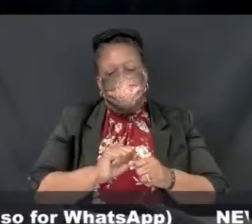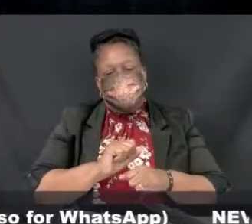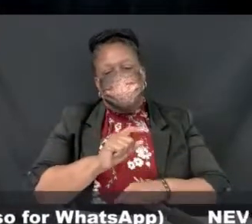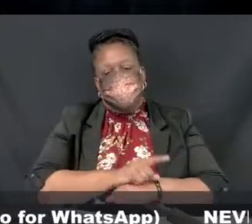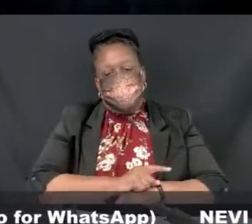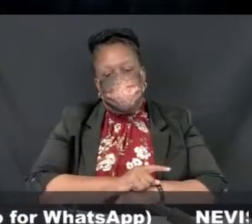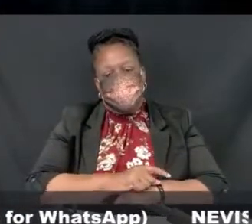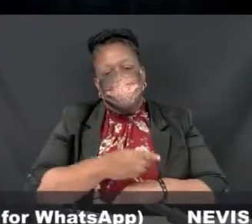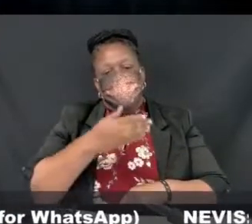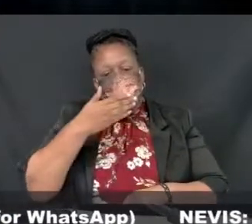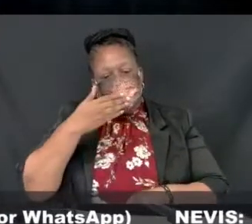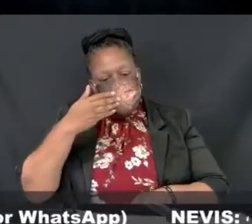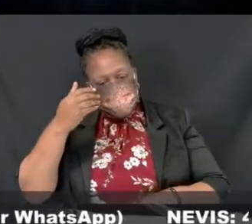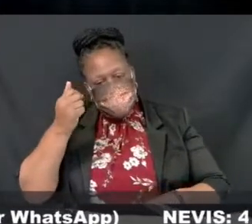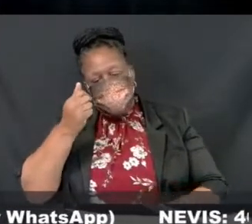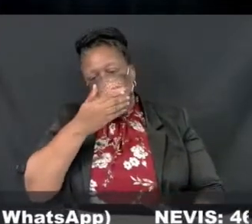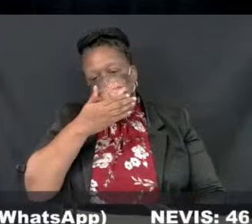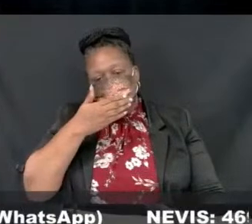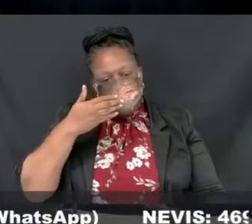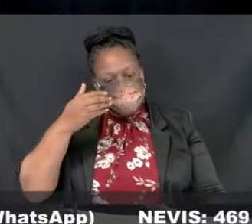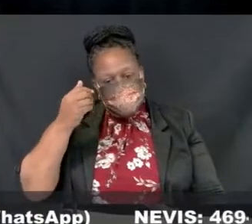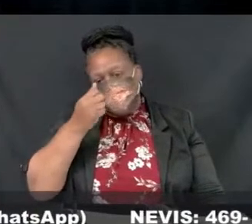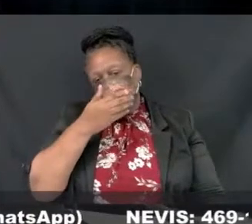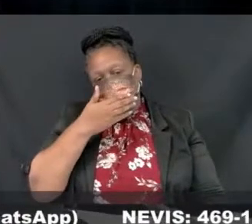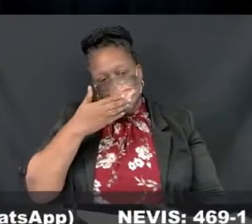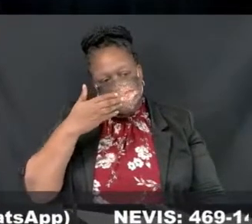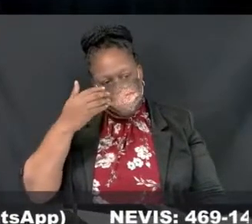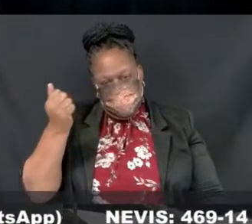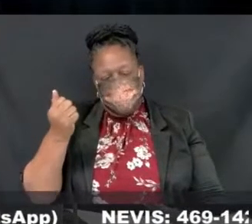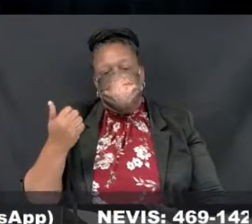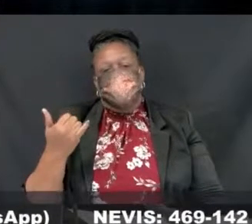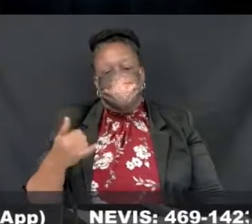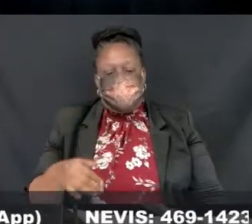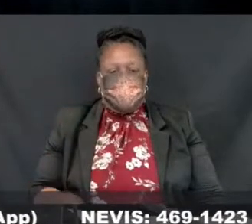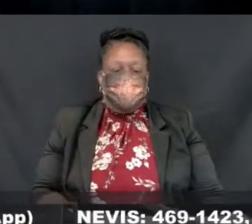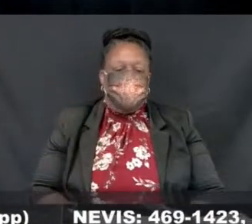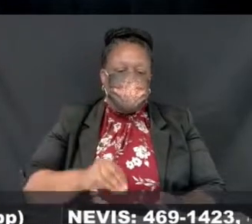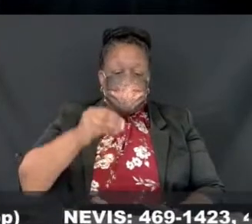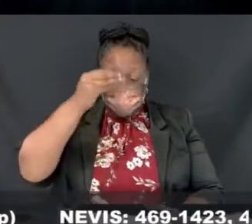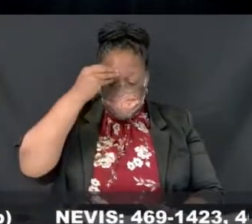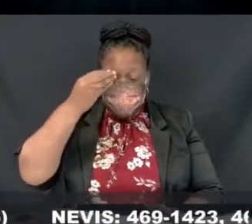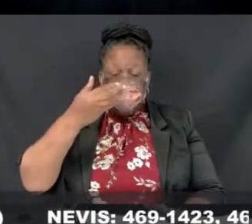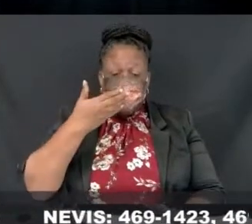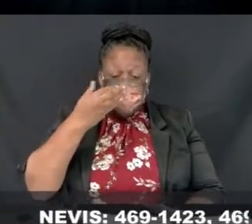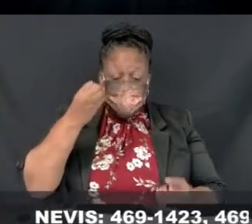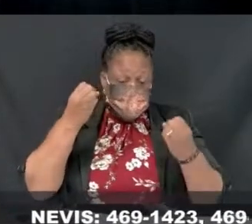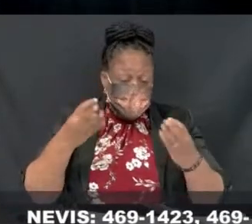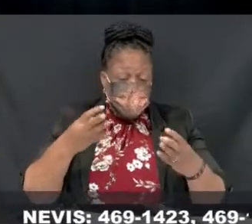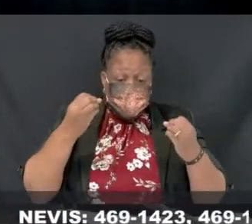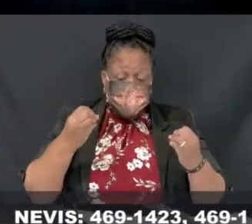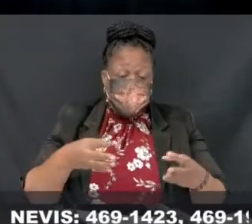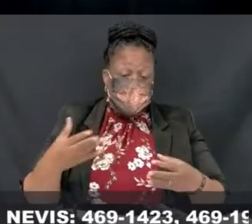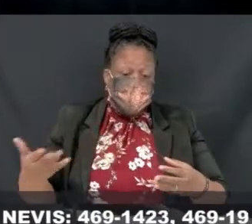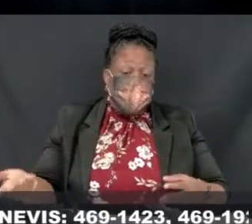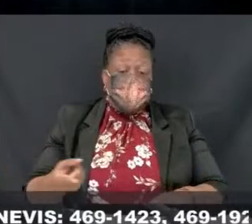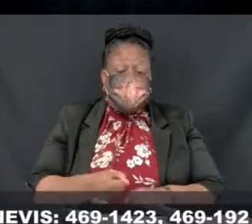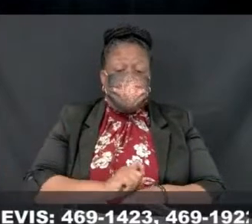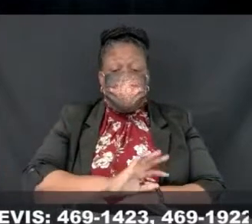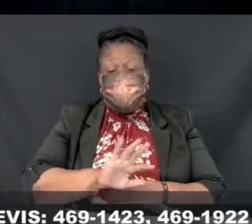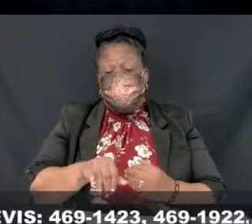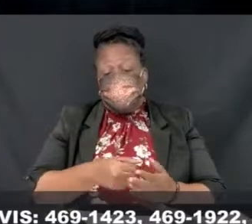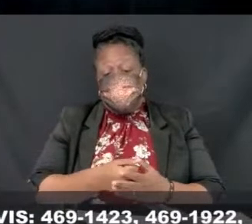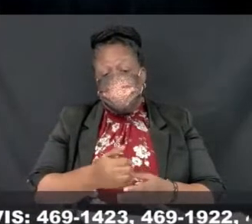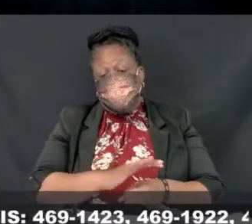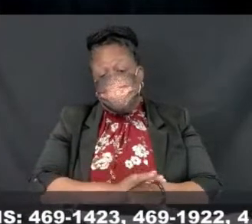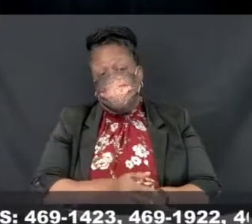hardly hear anything about the entry process. So we learned lessons from these things.